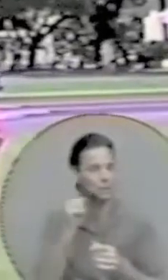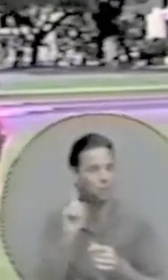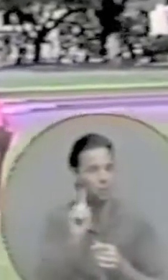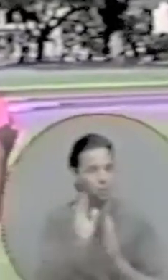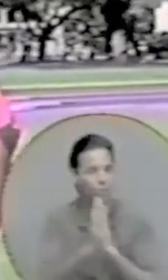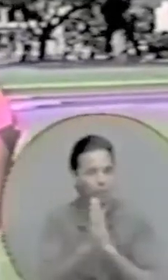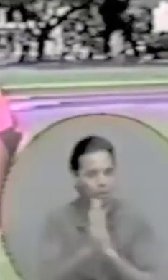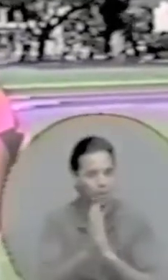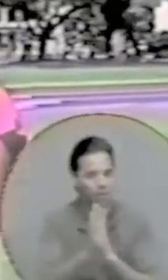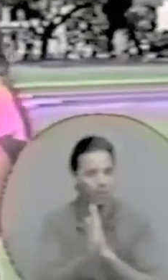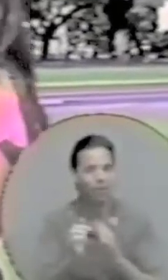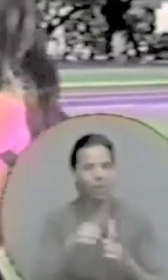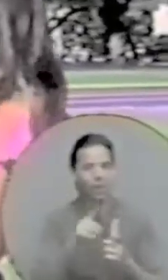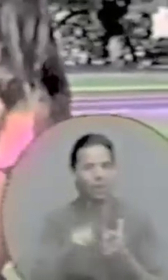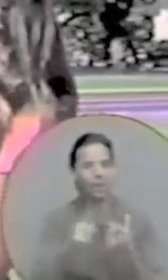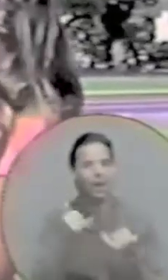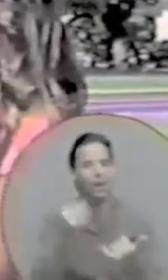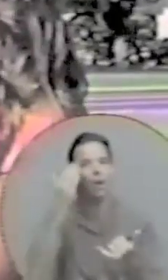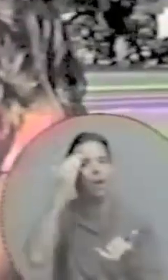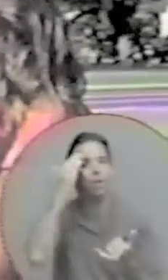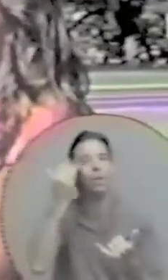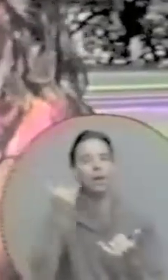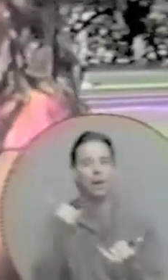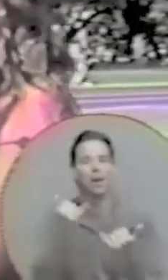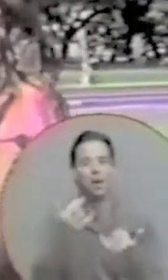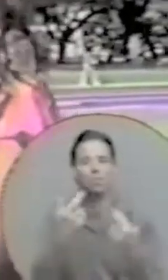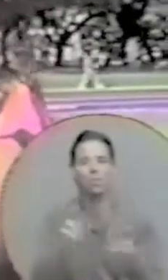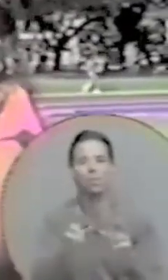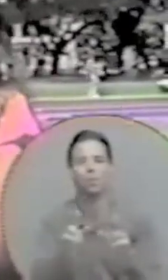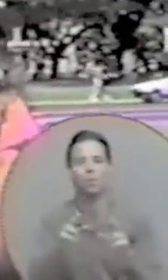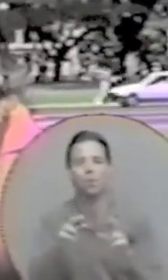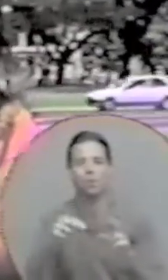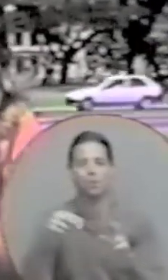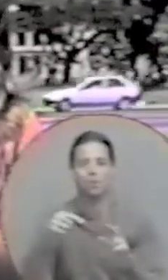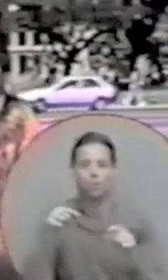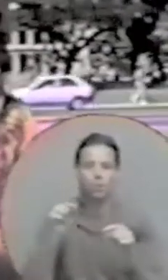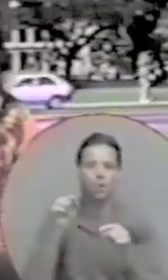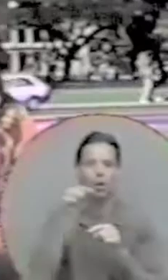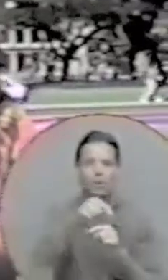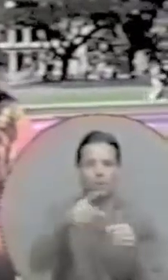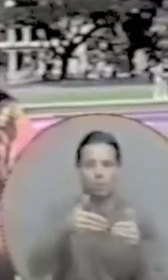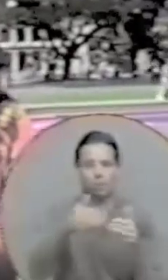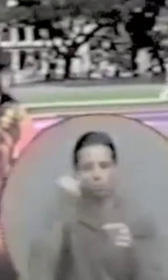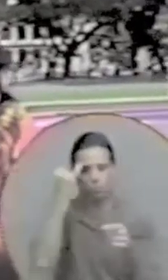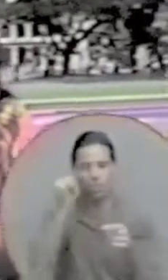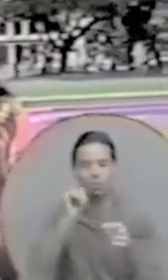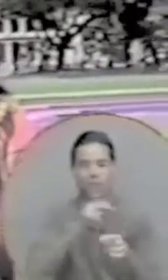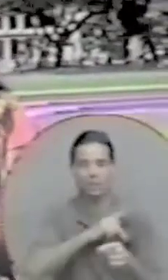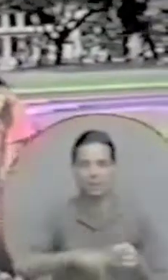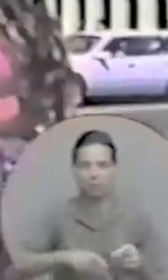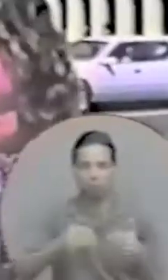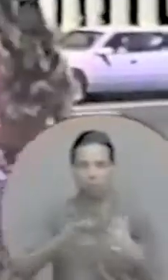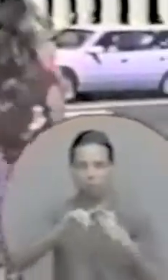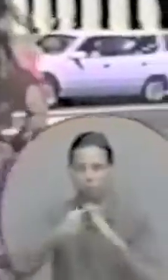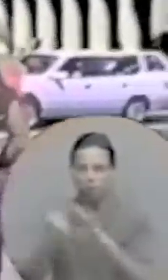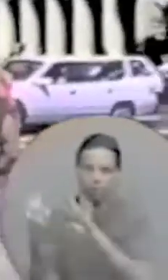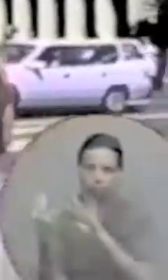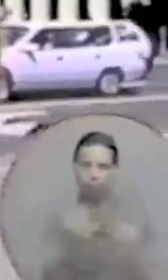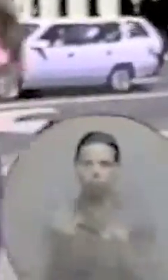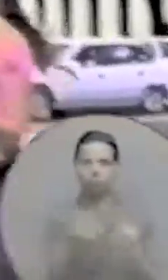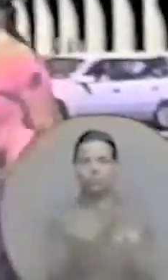the traffic is coming in, and now I know that now I would be crossing if I were at the corner because King Street just started going.